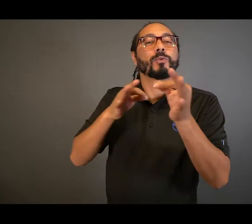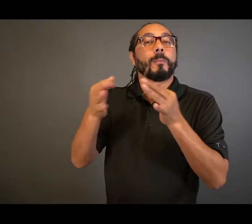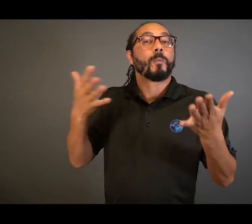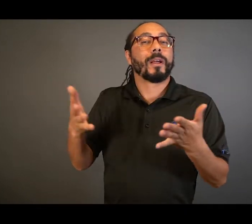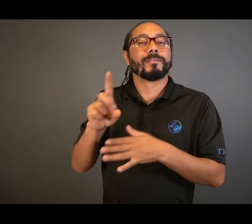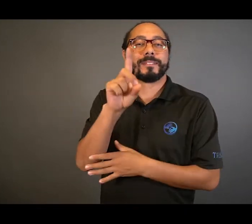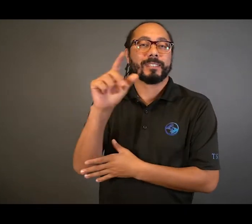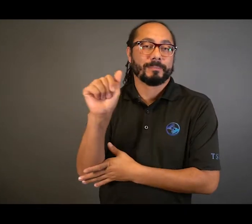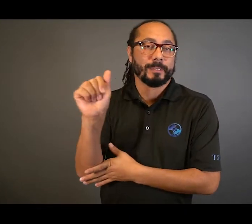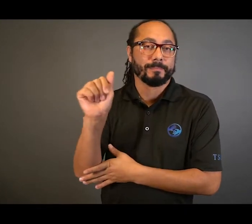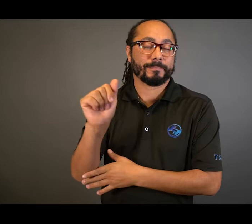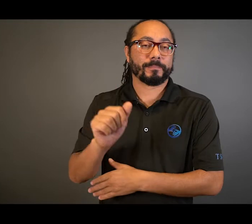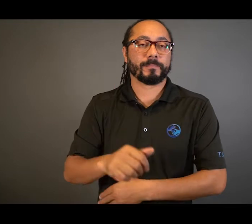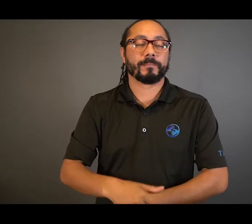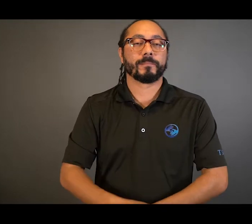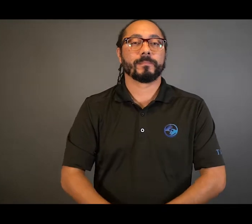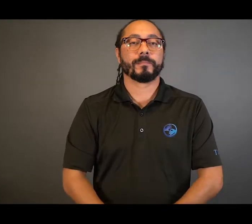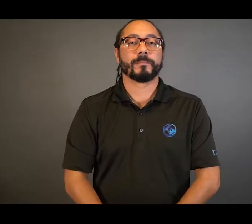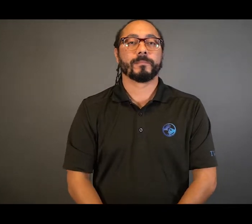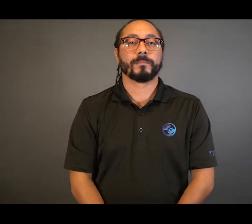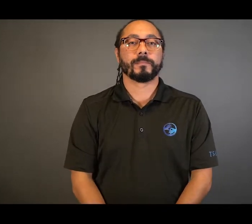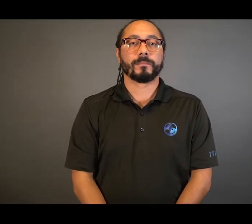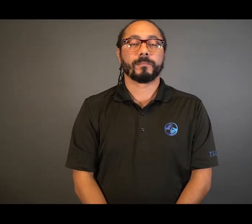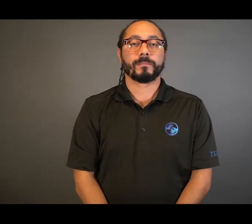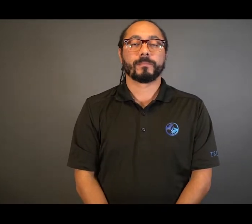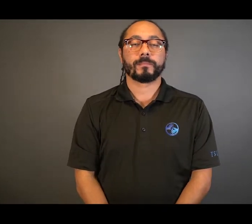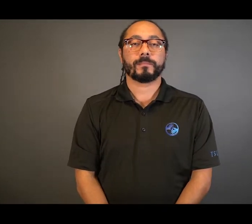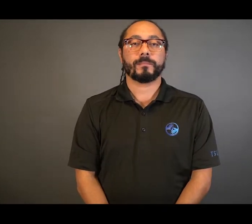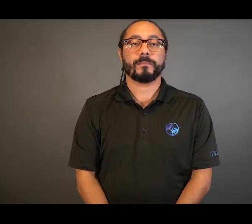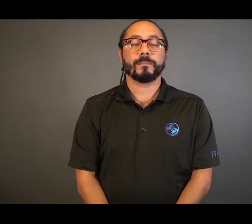describe disability. Now Montgomery's in dining room.